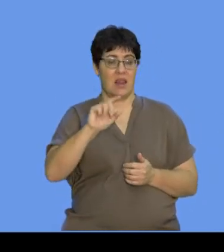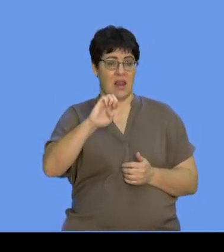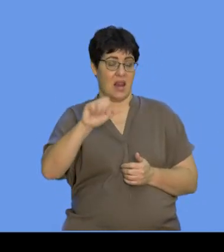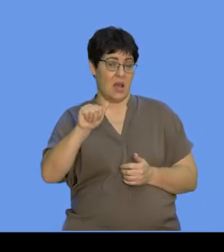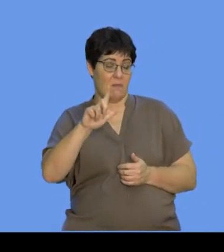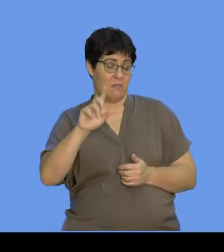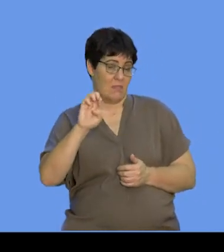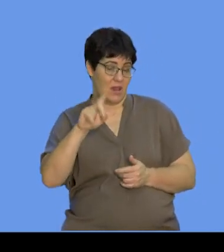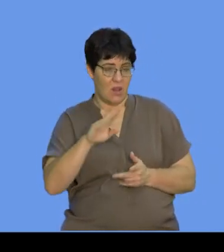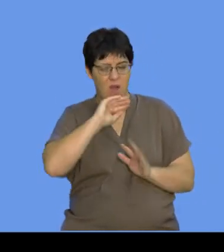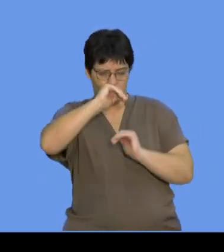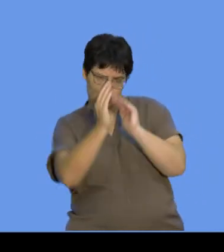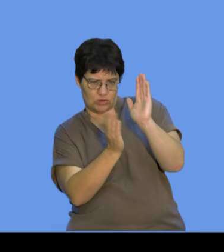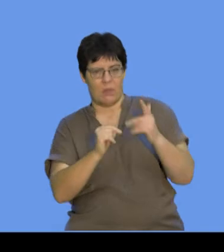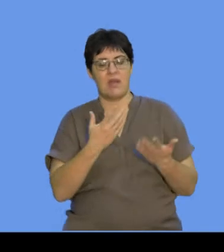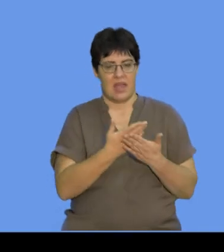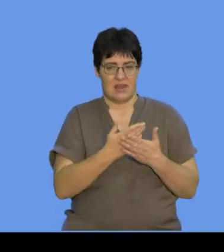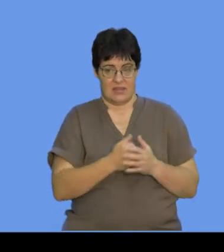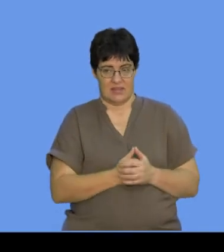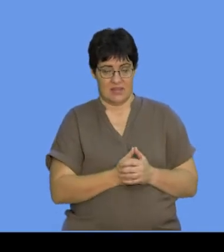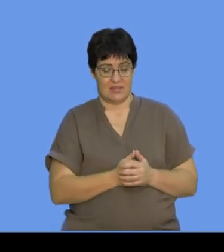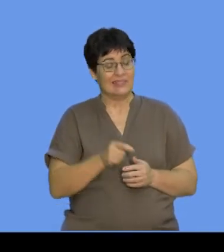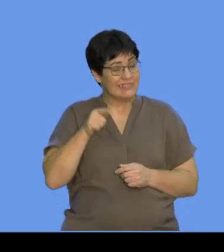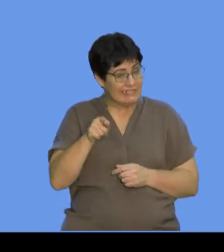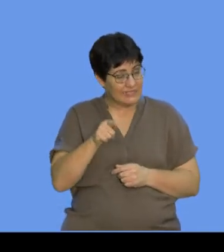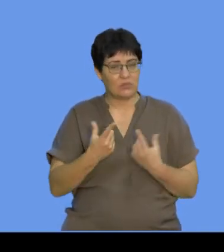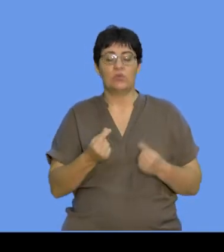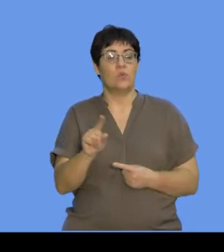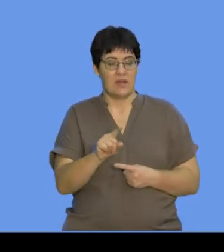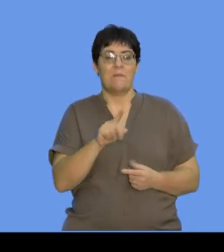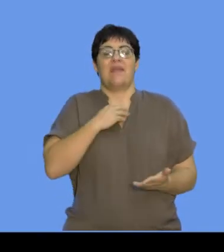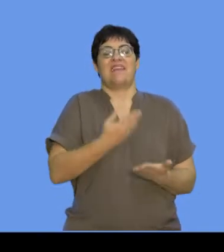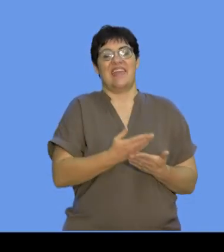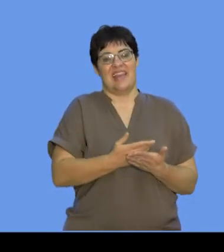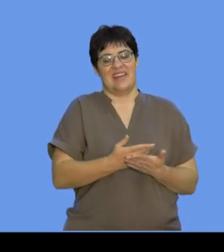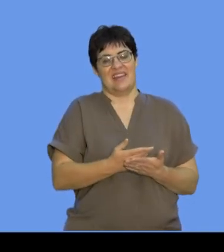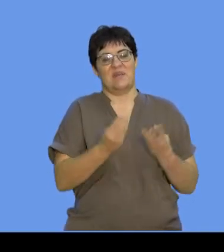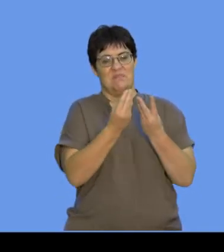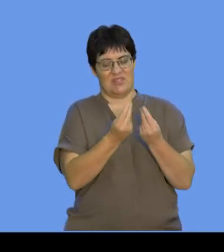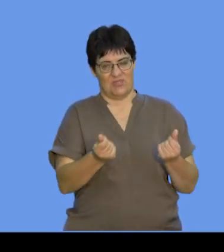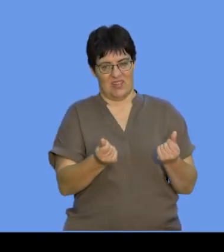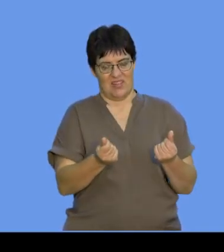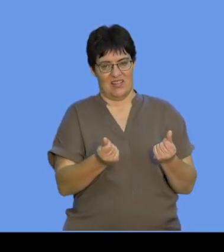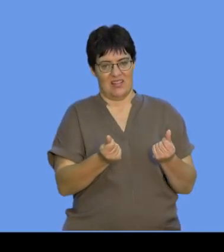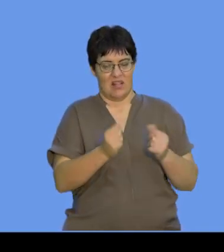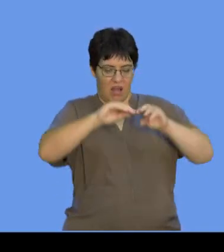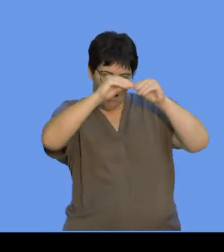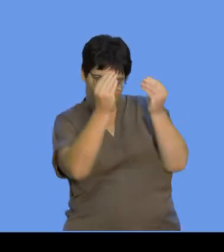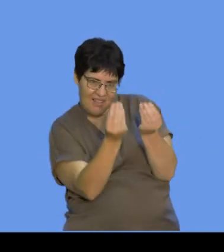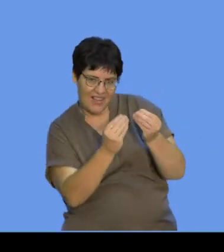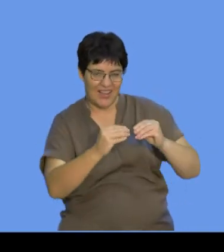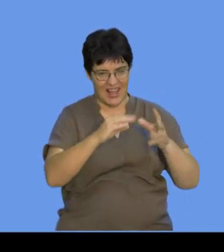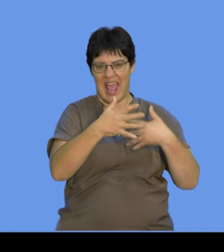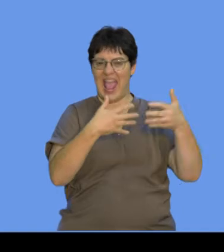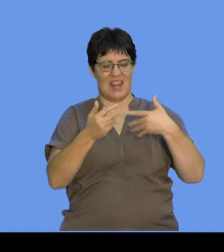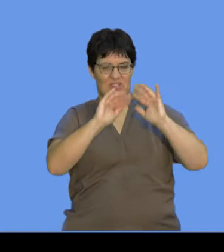saying most of them. And malleability actually has to do with the ability of a material to be molded into any shape